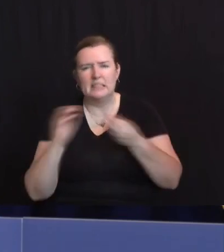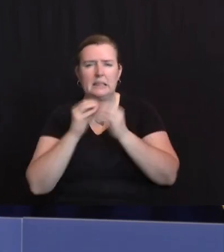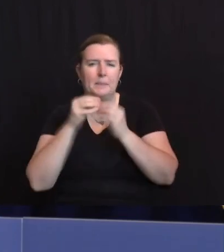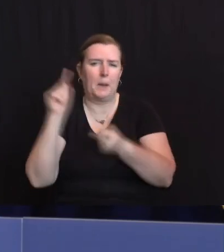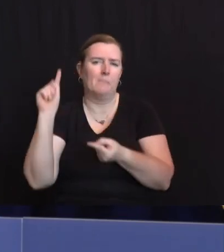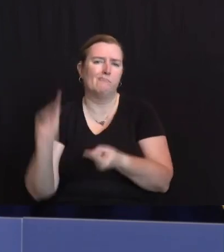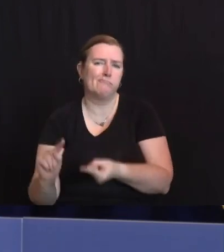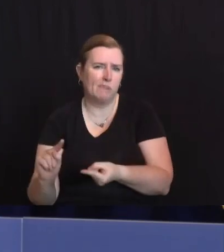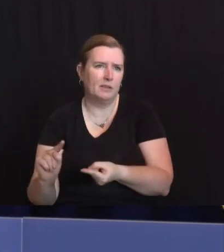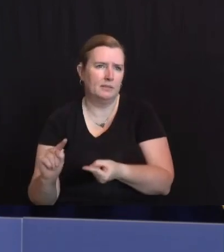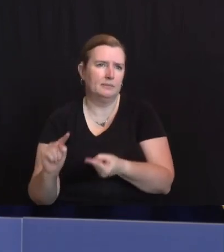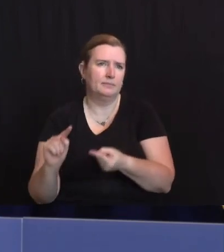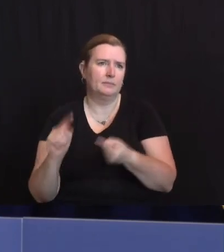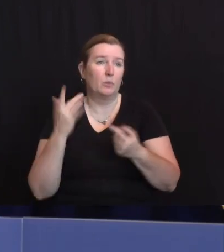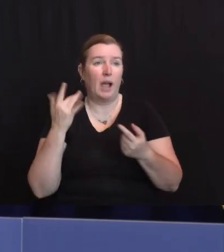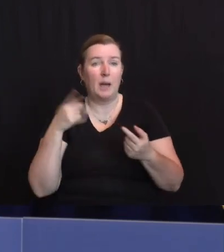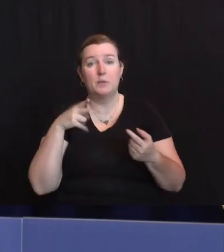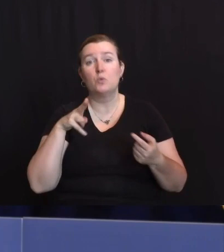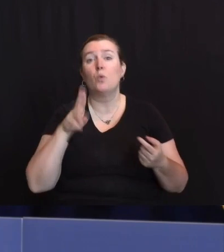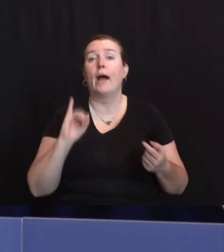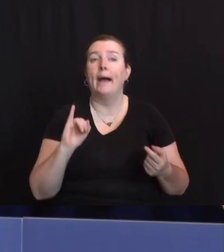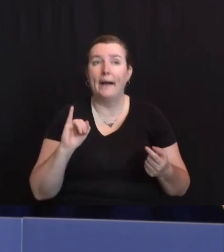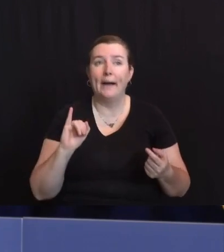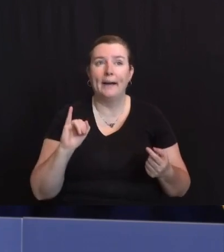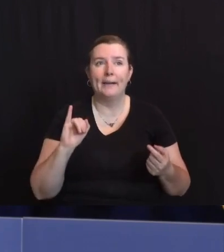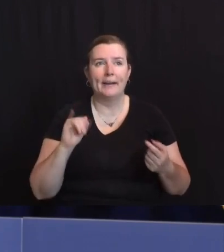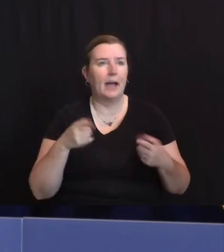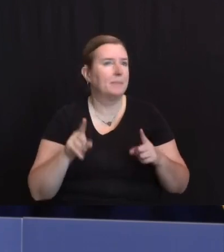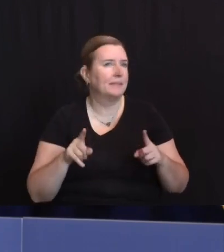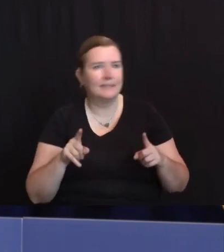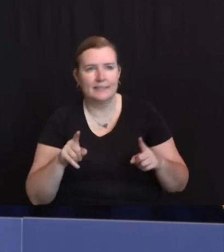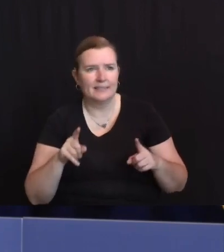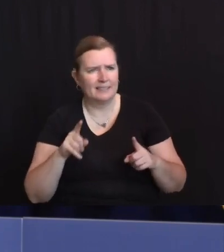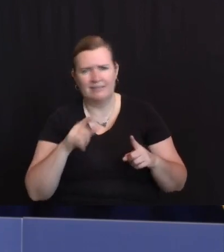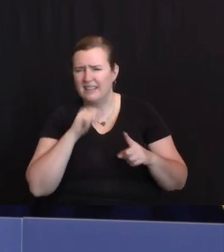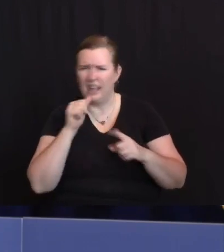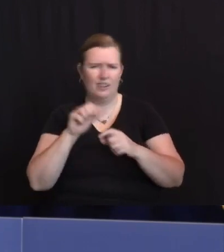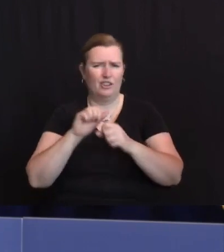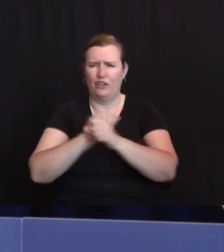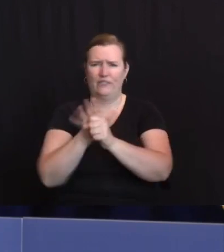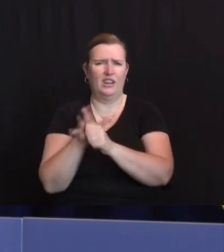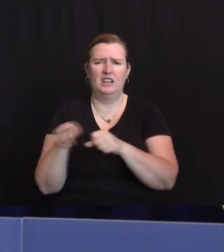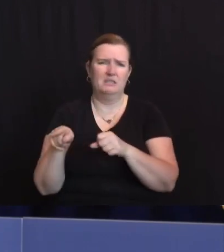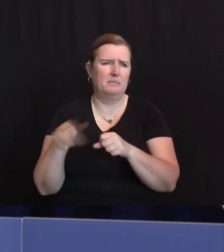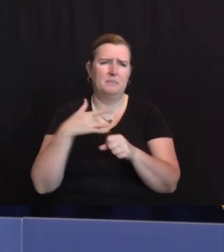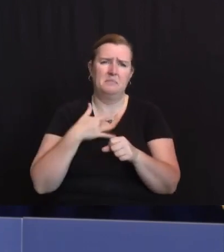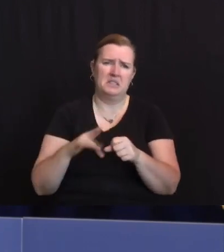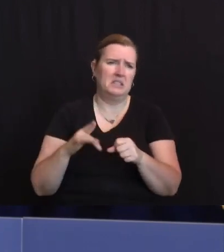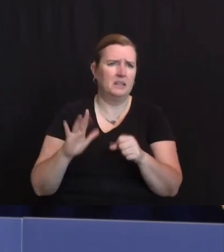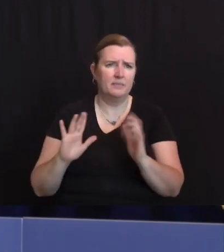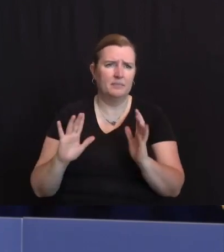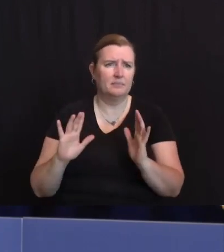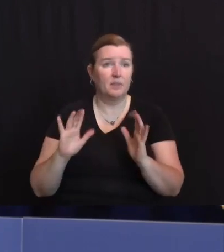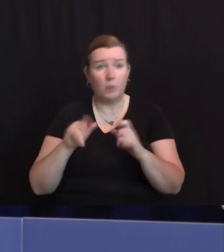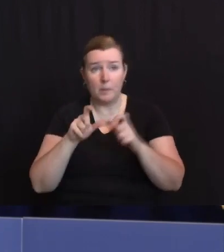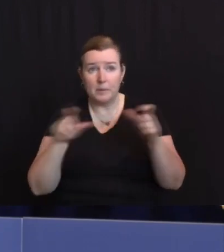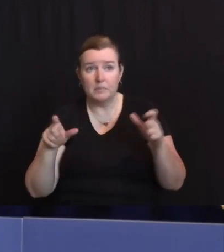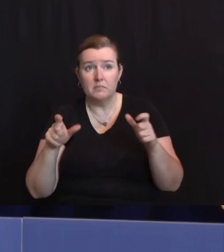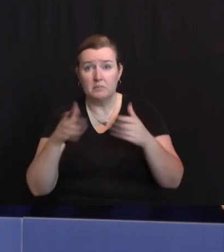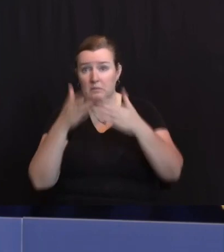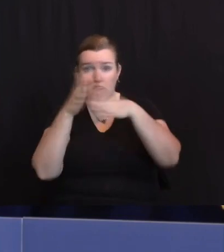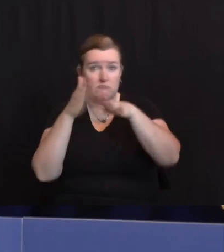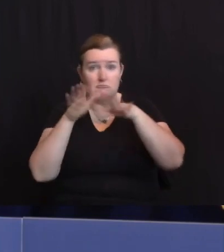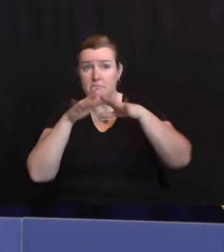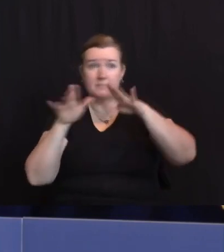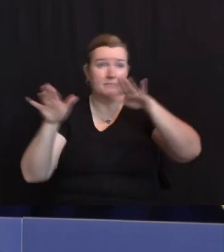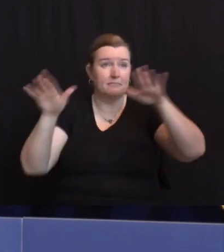many of the PUIs do not turn out to be COVID positive. But that's amongst 71 acute care hospitals. So when you break it